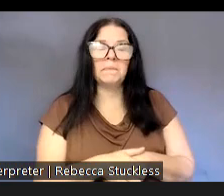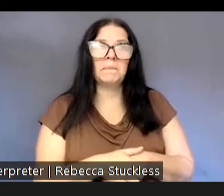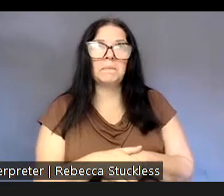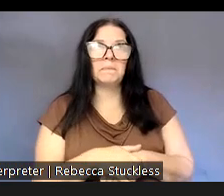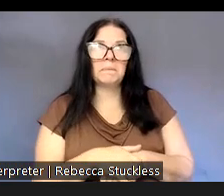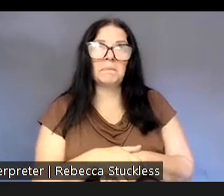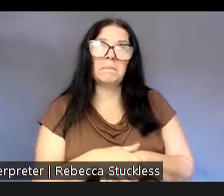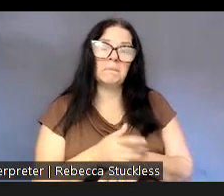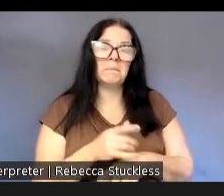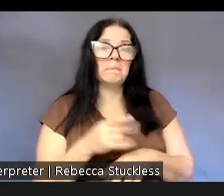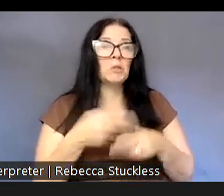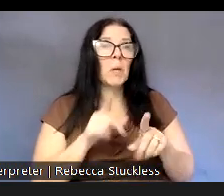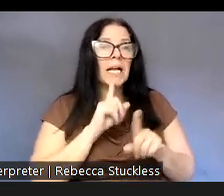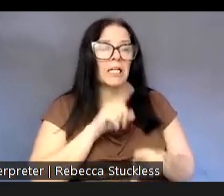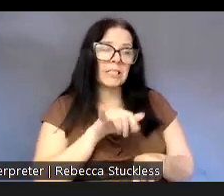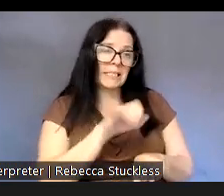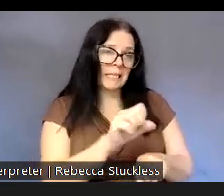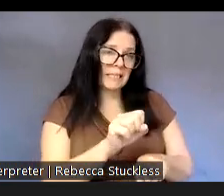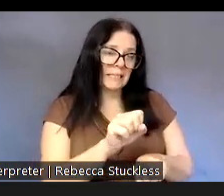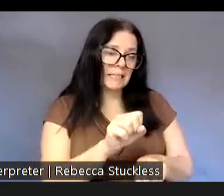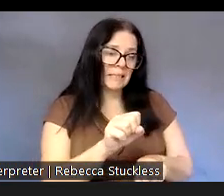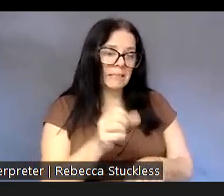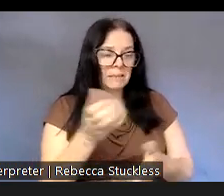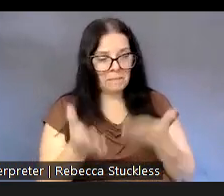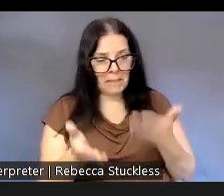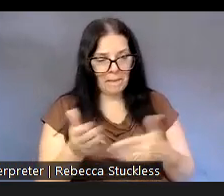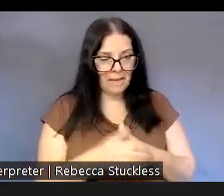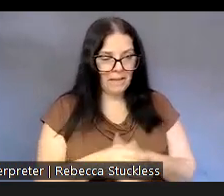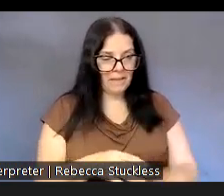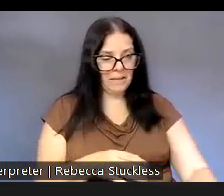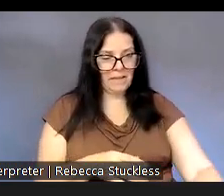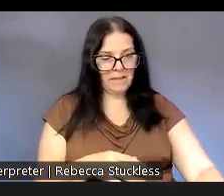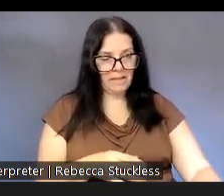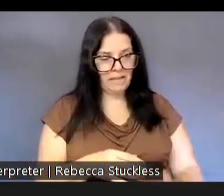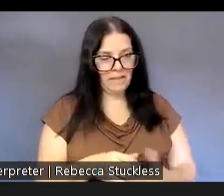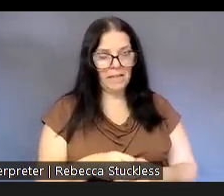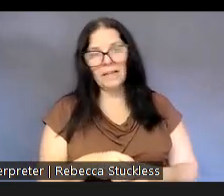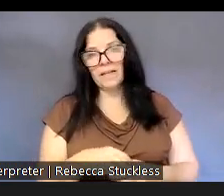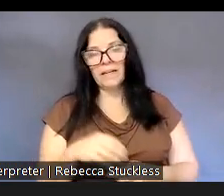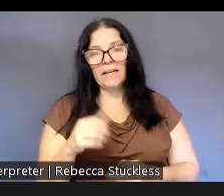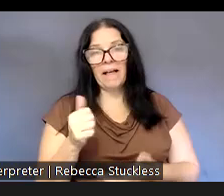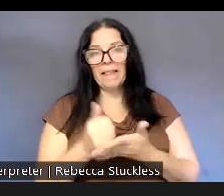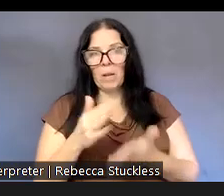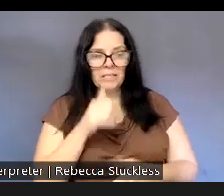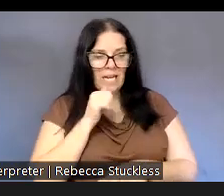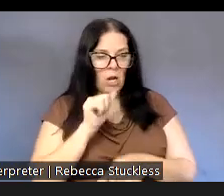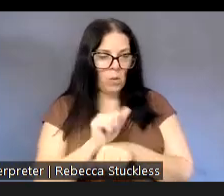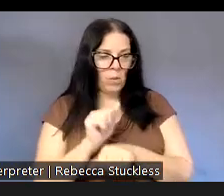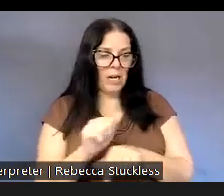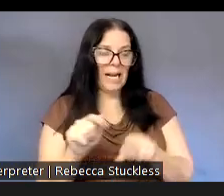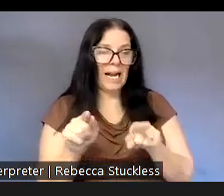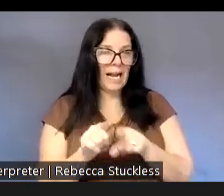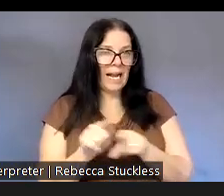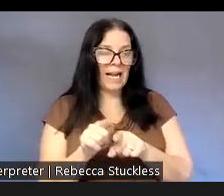maybe. Therapists aren't working as vocational rehab counselors. Vocational rehab counselors aren't working